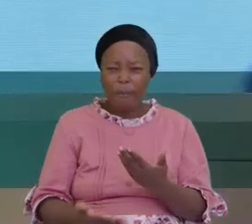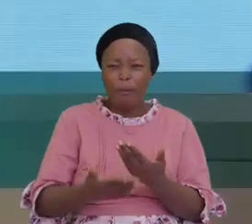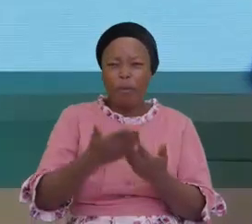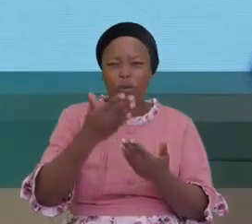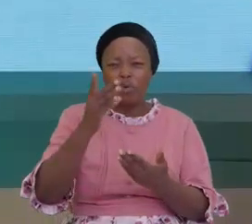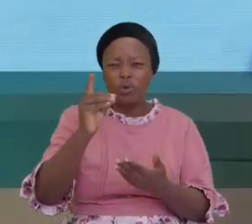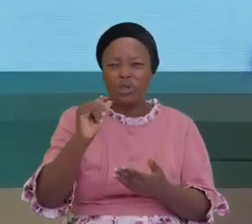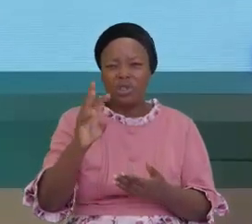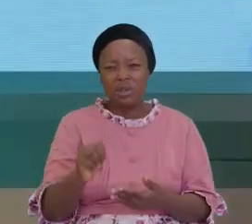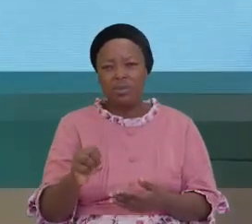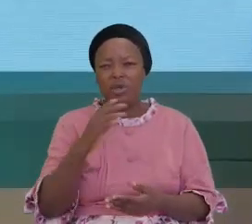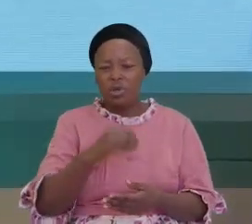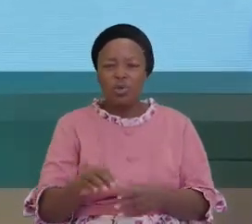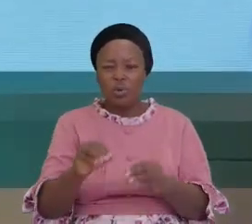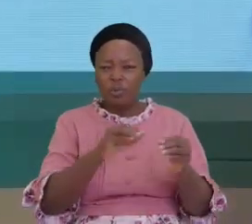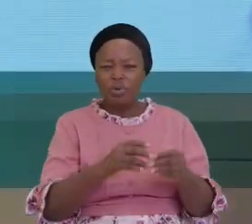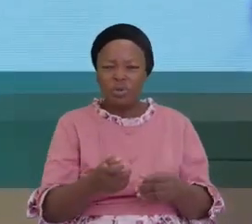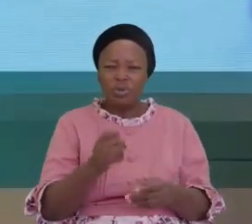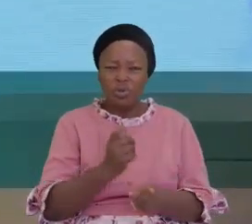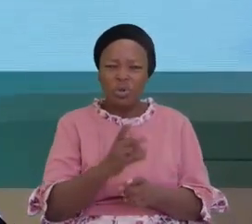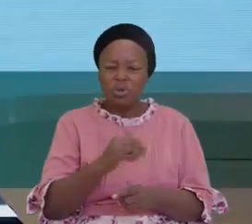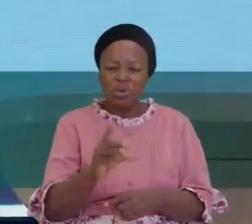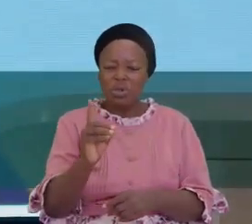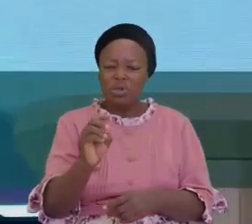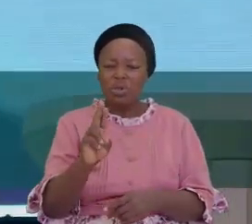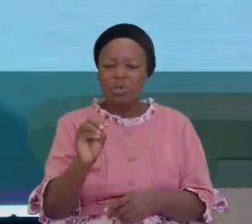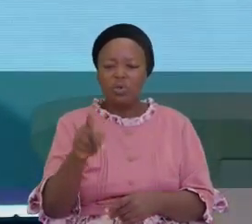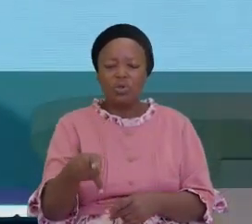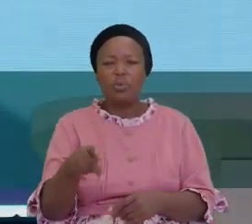you will put drops on those eyes.